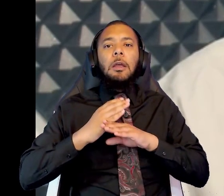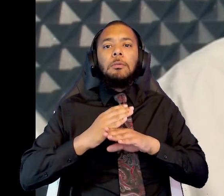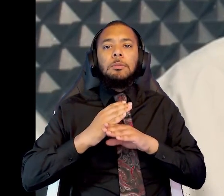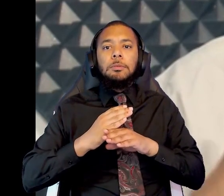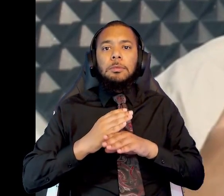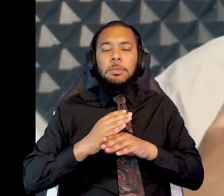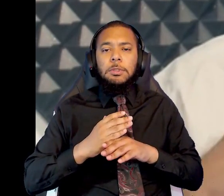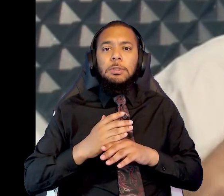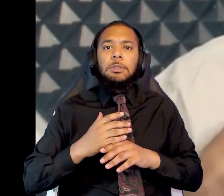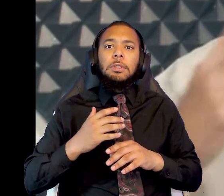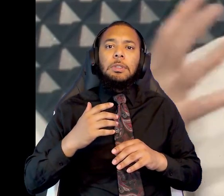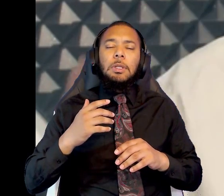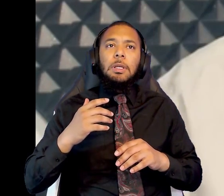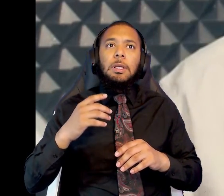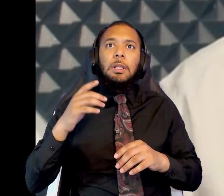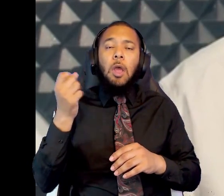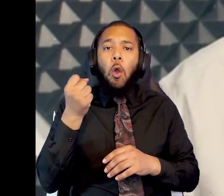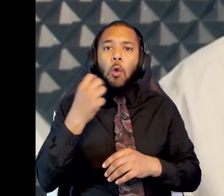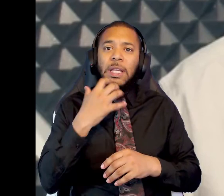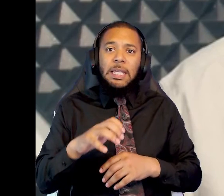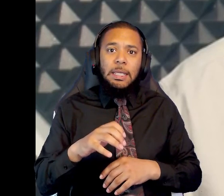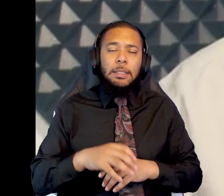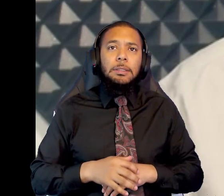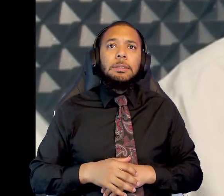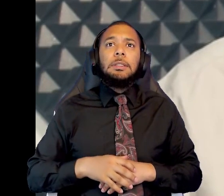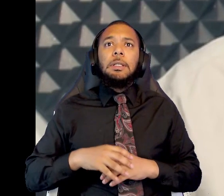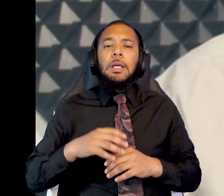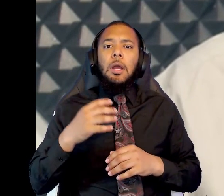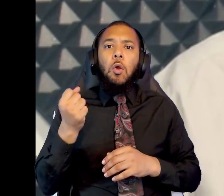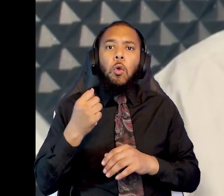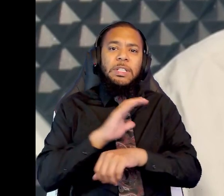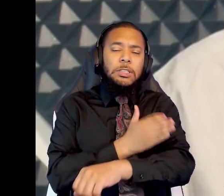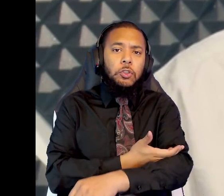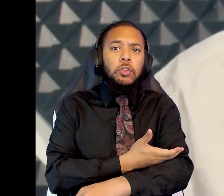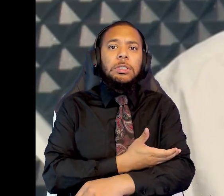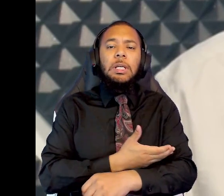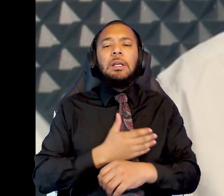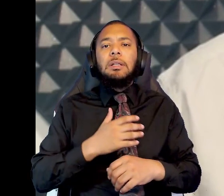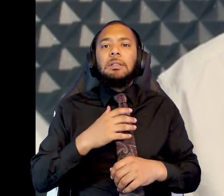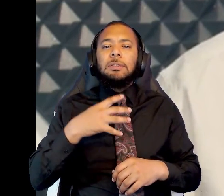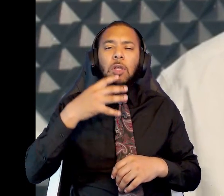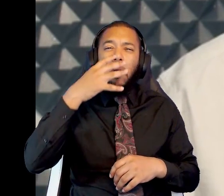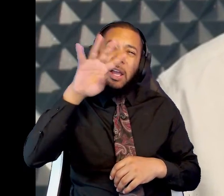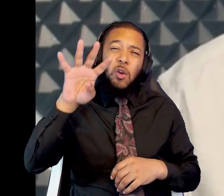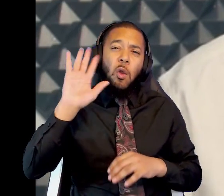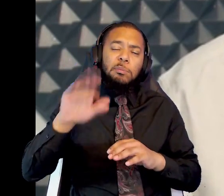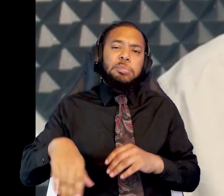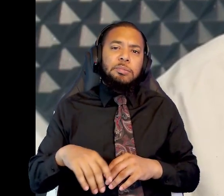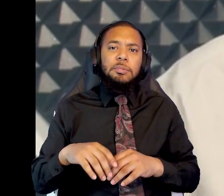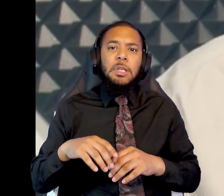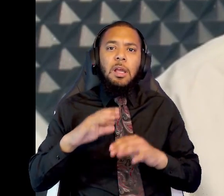sun's rays, help to maintain ambient temperatures on the planet. So don't ignore the lesser